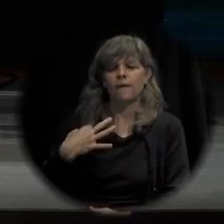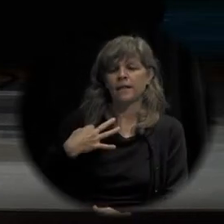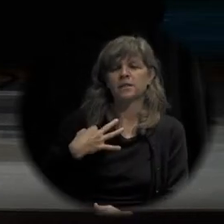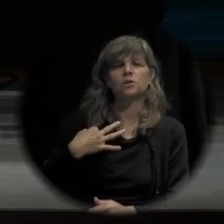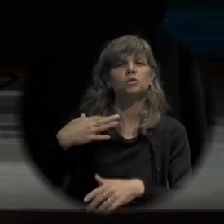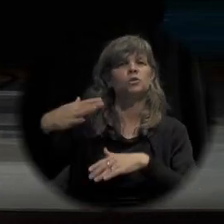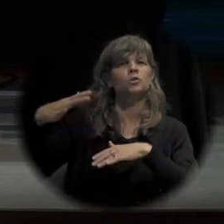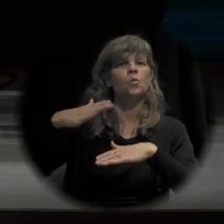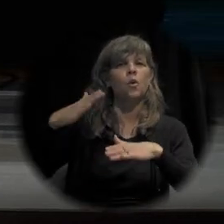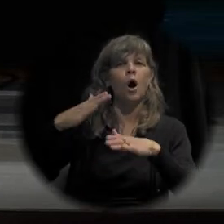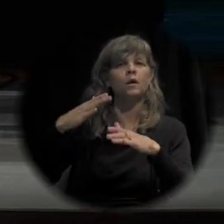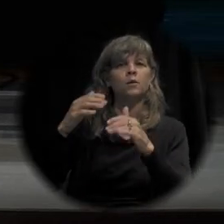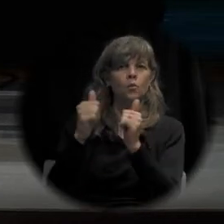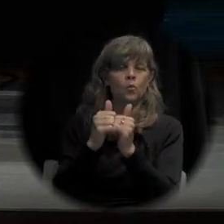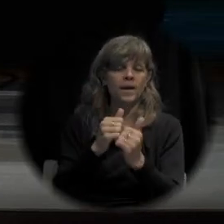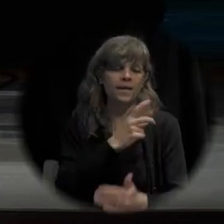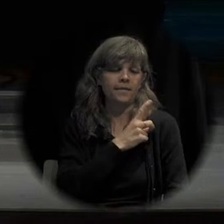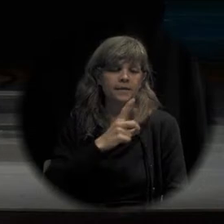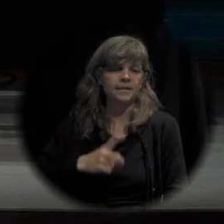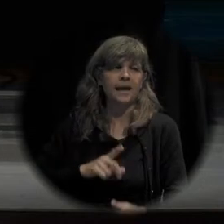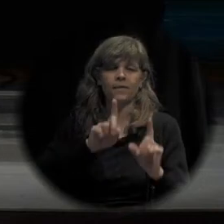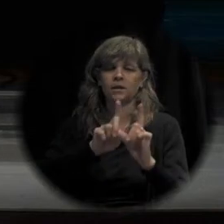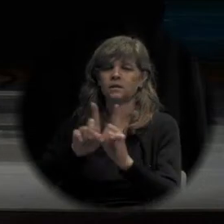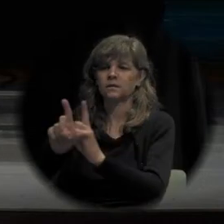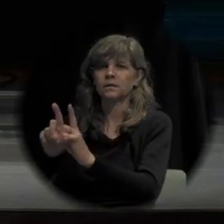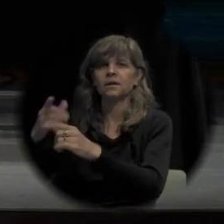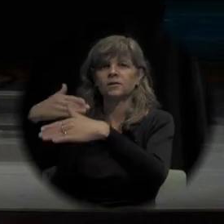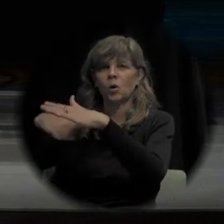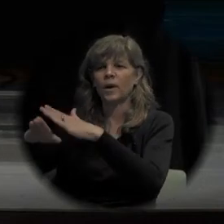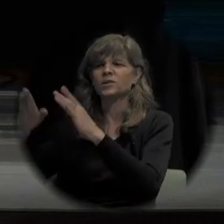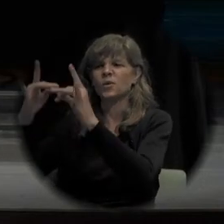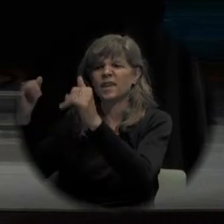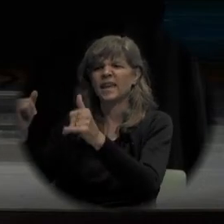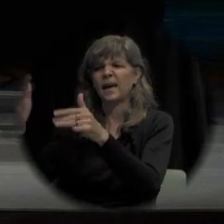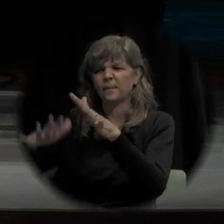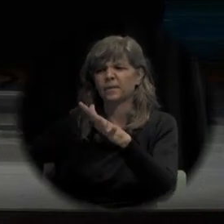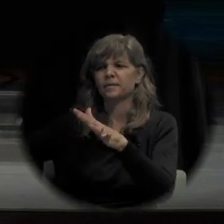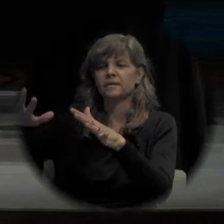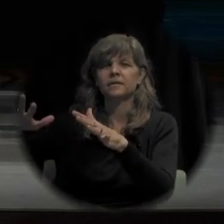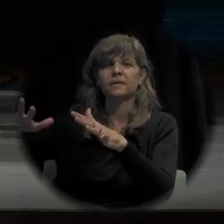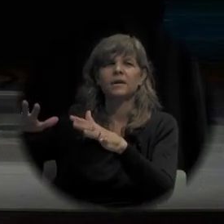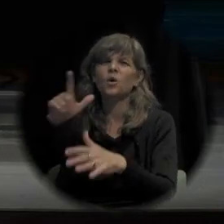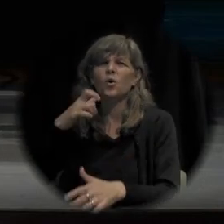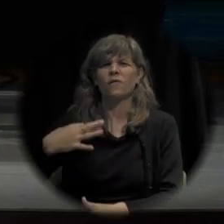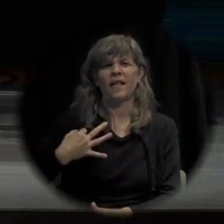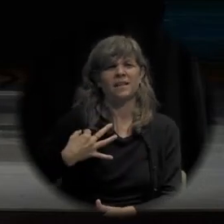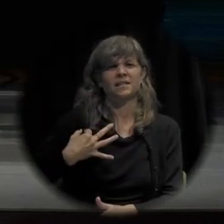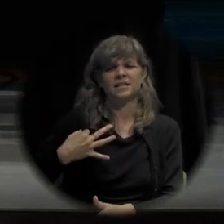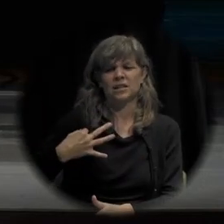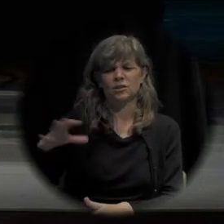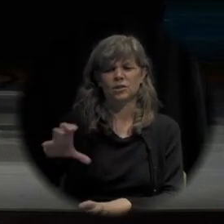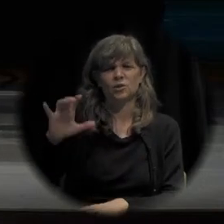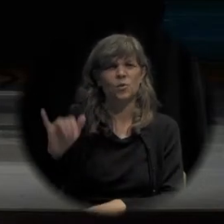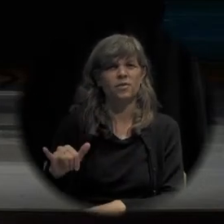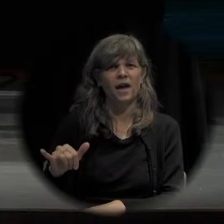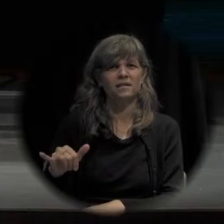into 3,000 enemy soldiers trying to kill you? That doesn't really make sense, right? In fact, it doesn't make sense for